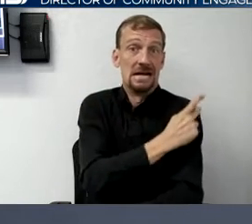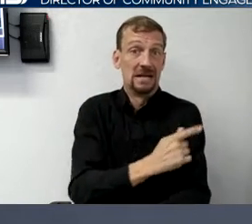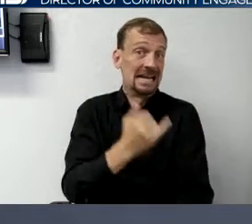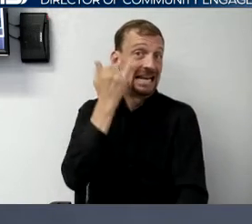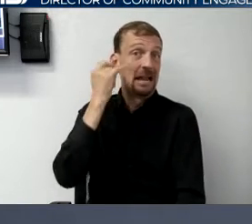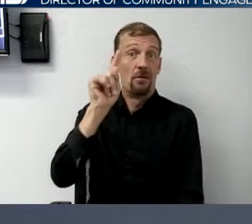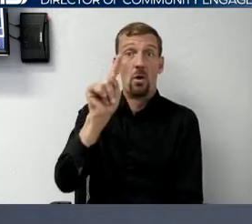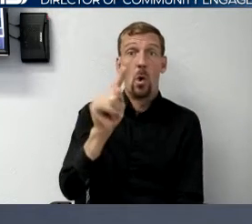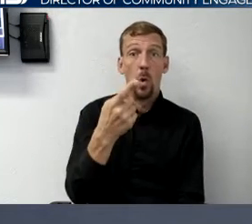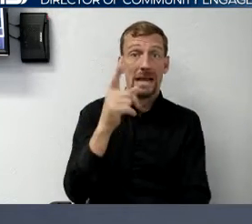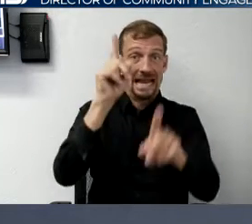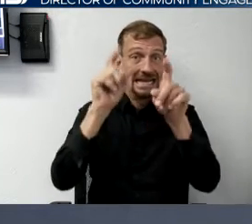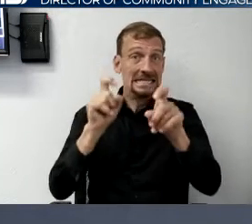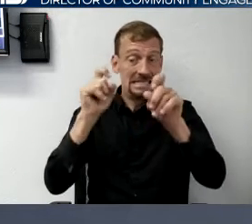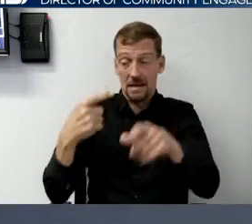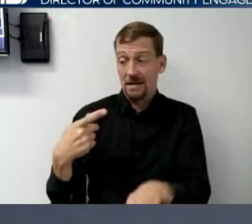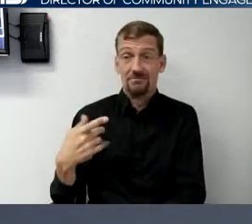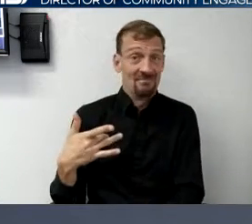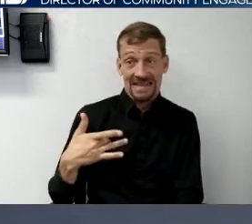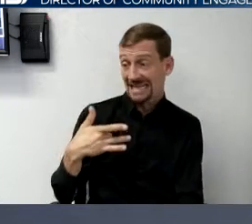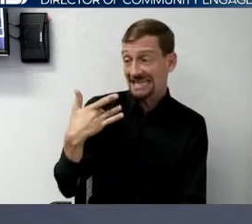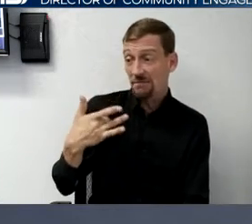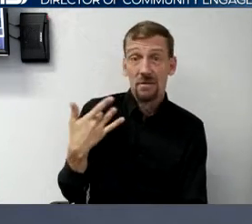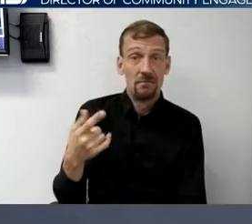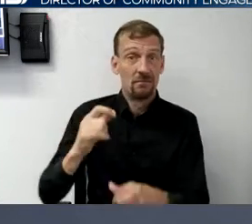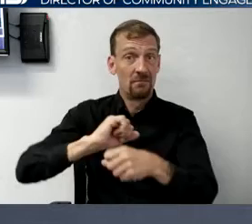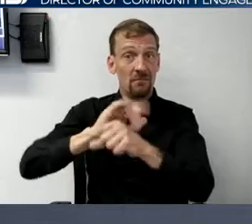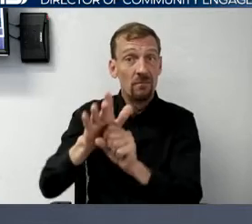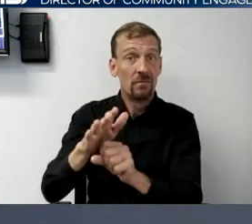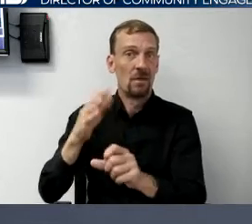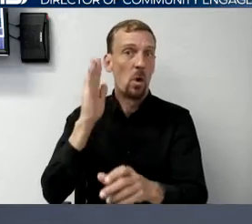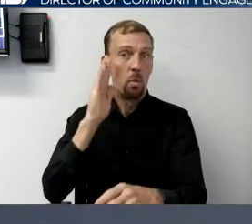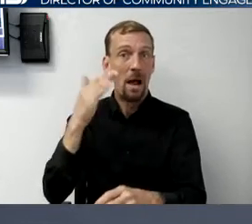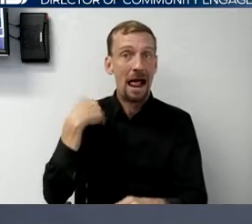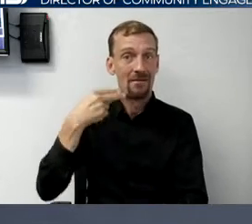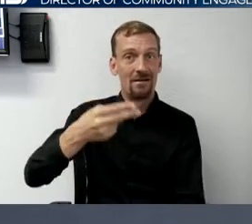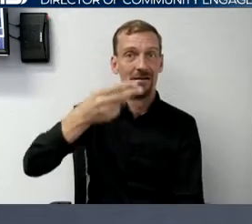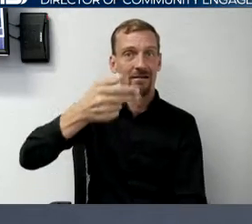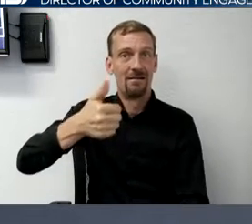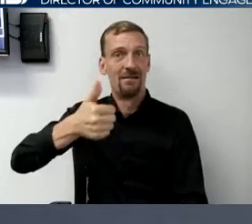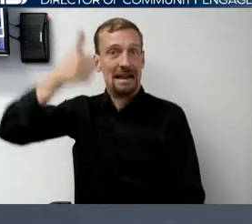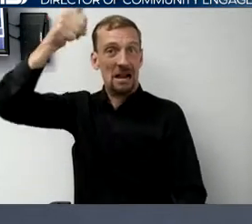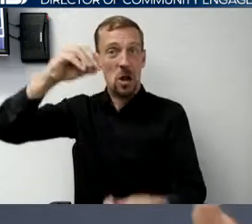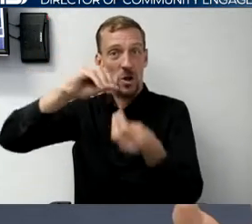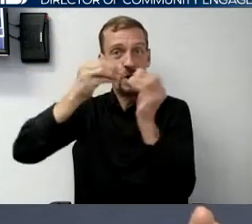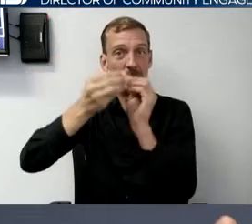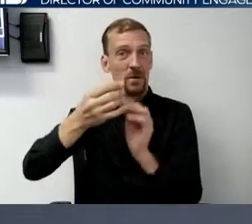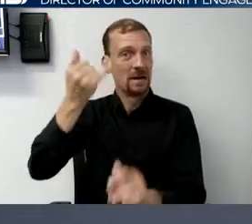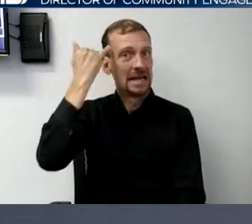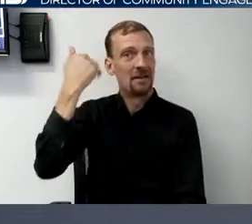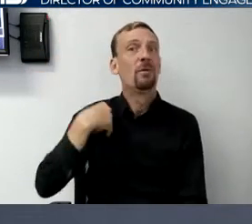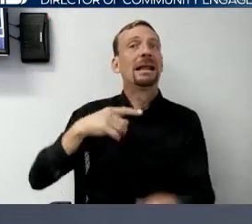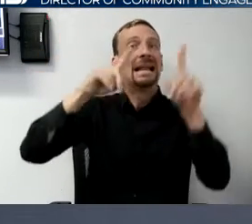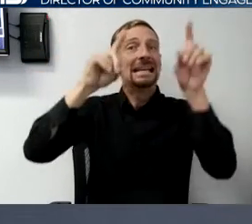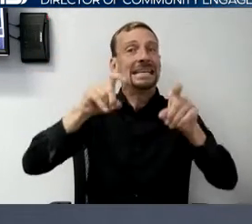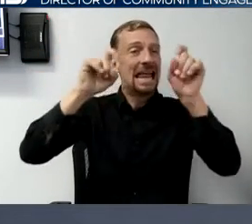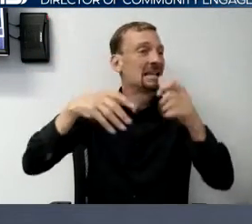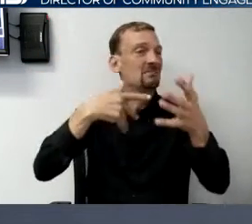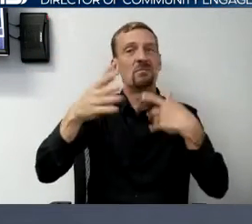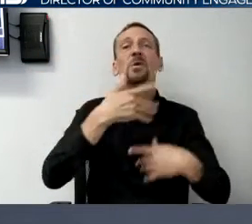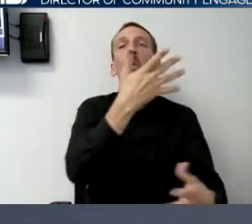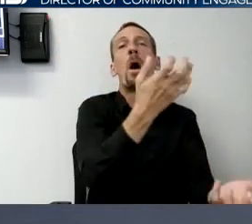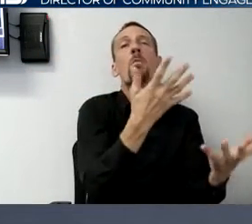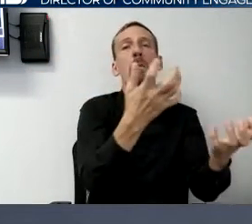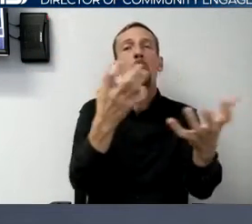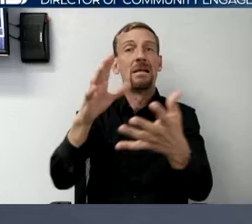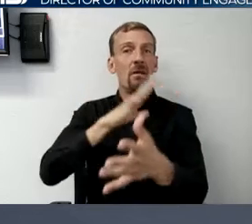testing symptomatic patients, you are going to have a higher positivity rate versus we test anybody that wants to be tested.